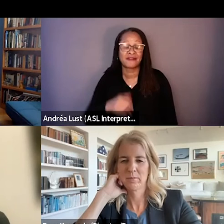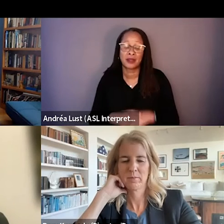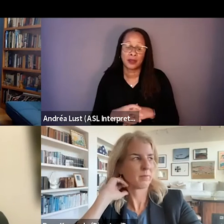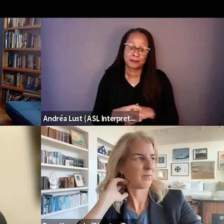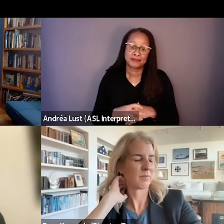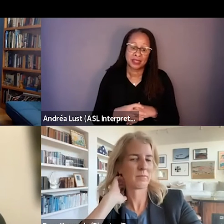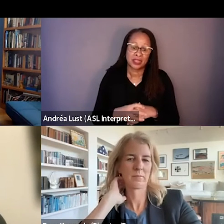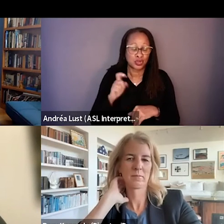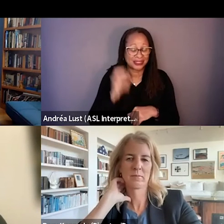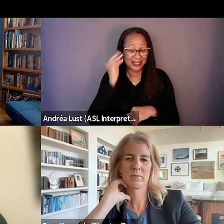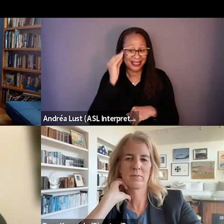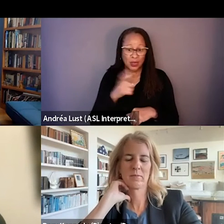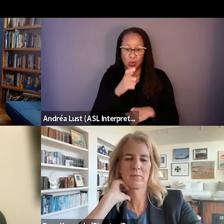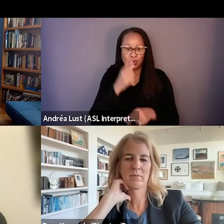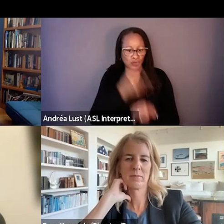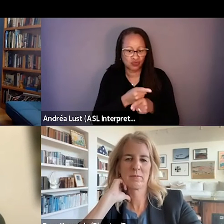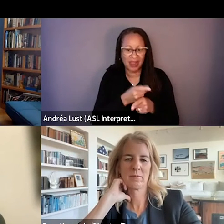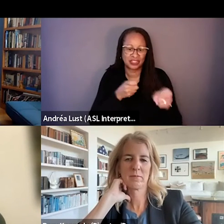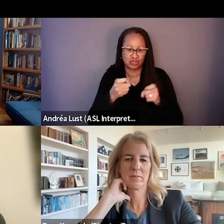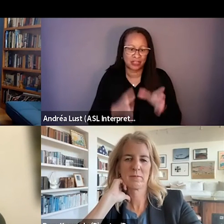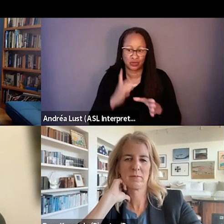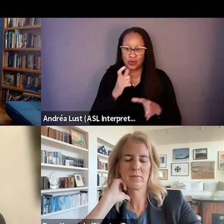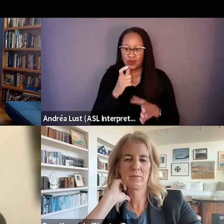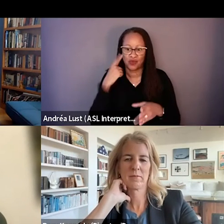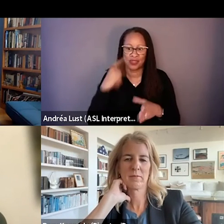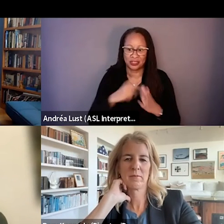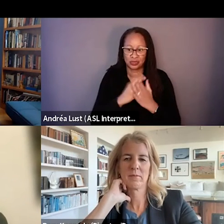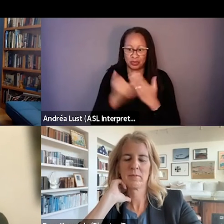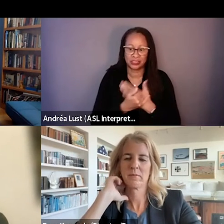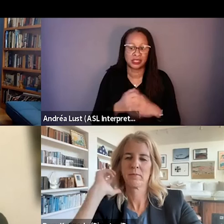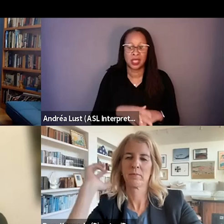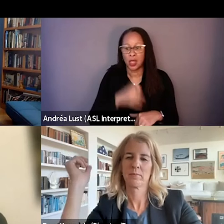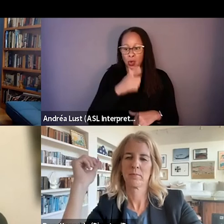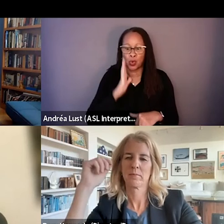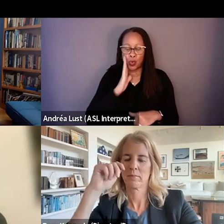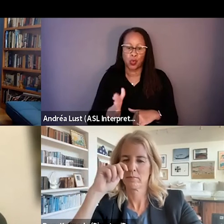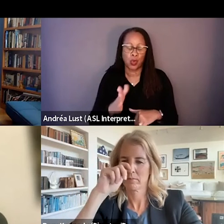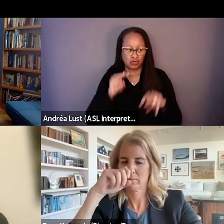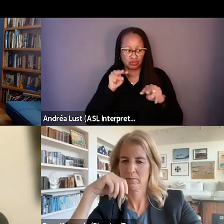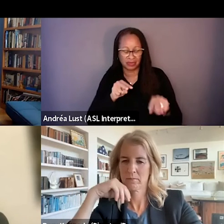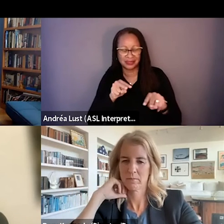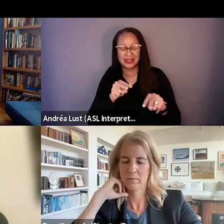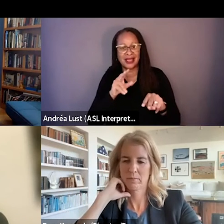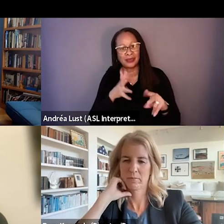you have to think, who is the right director for this project, right? And who is going to treat the